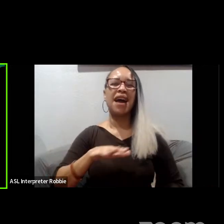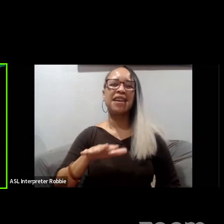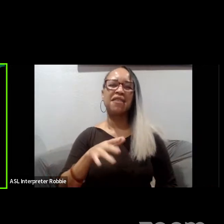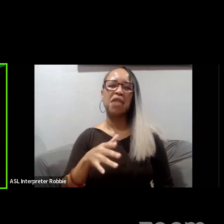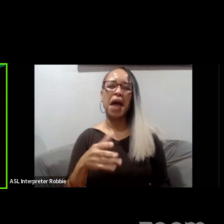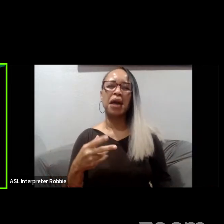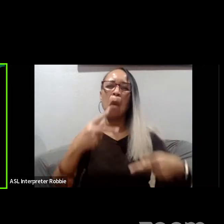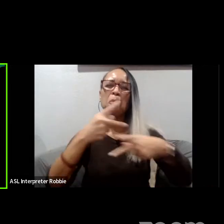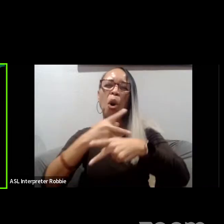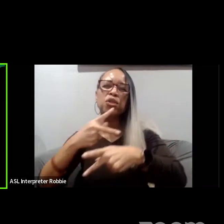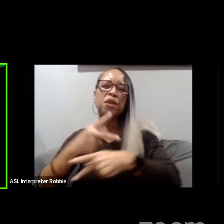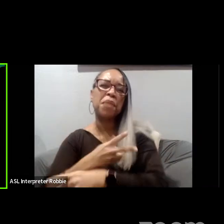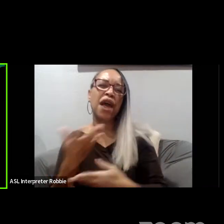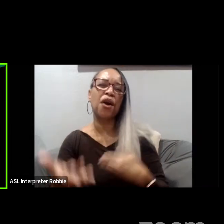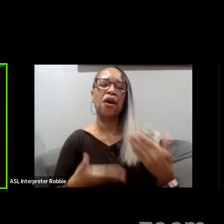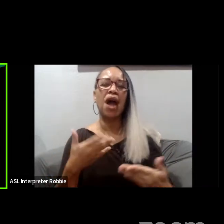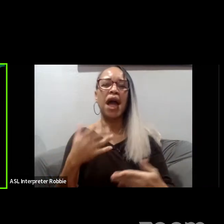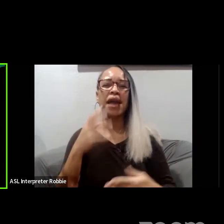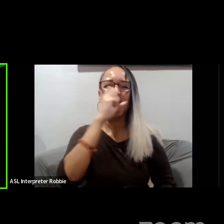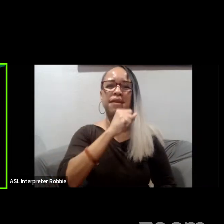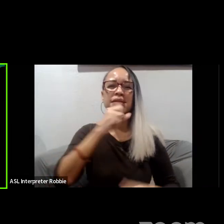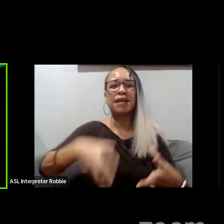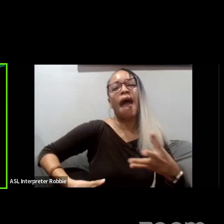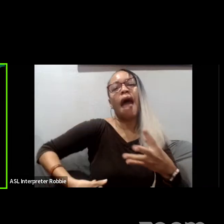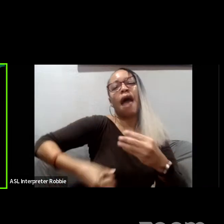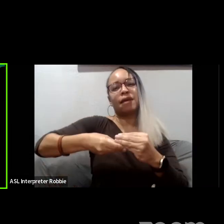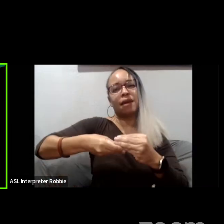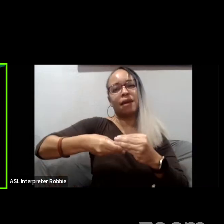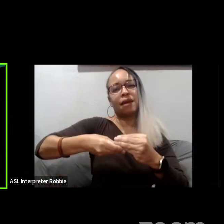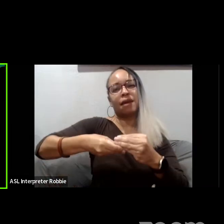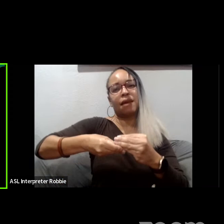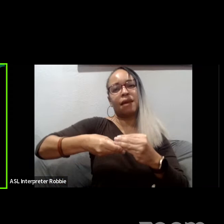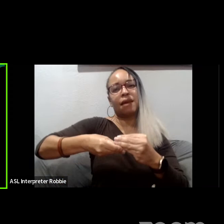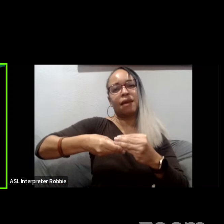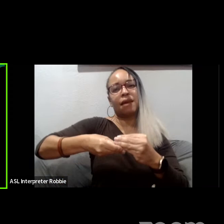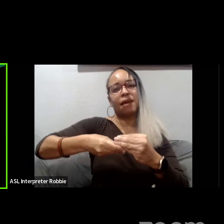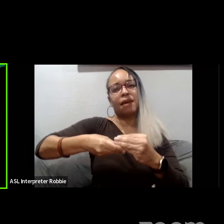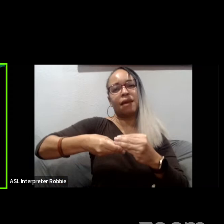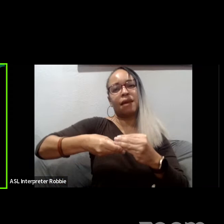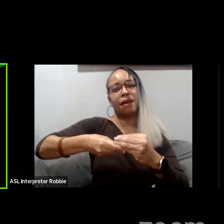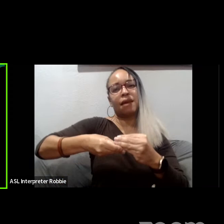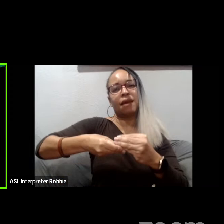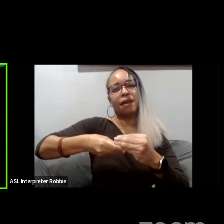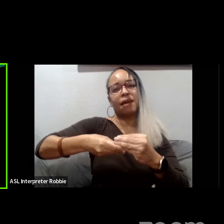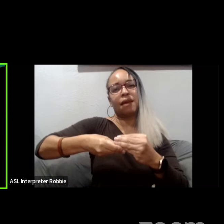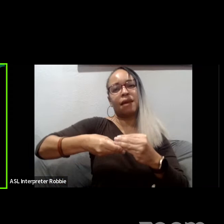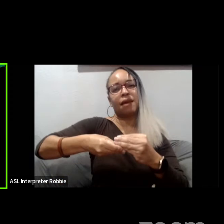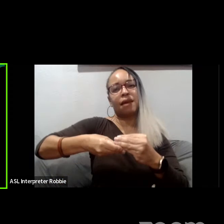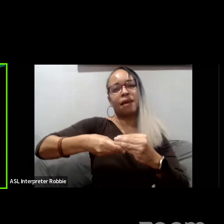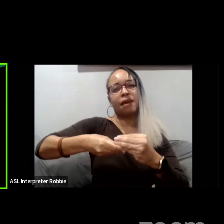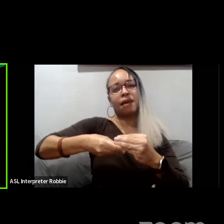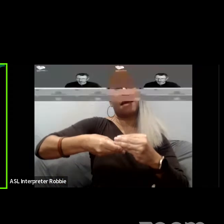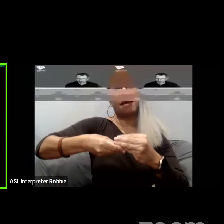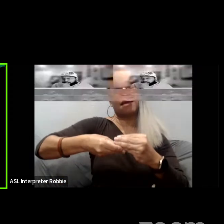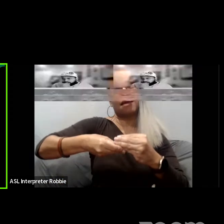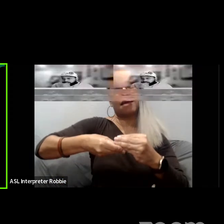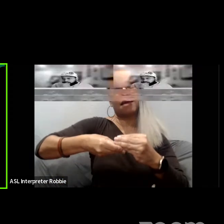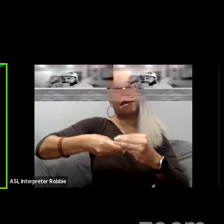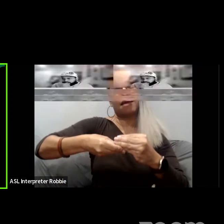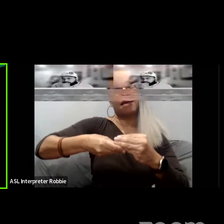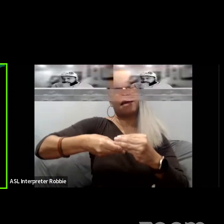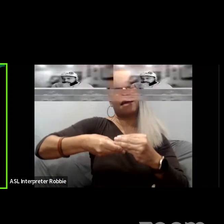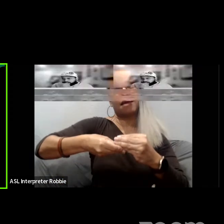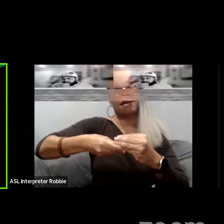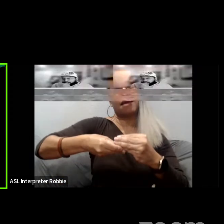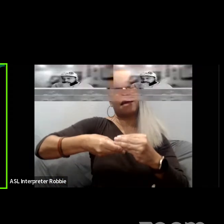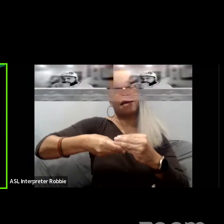multiplier, if you will, that gets added when you get COVID repeat COVID infection. So I think that's another piece of information we're just